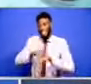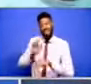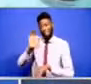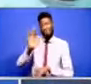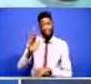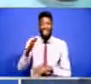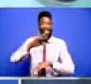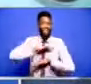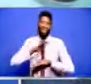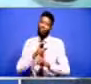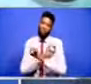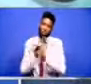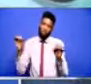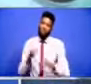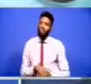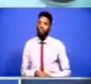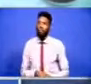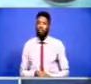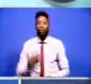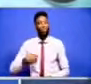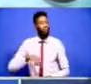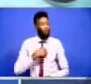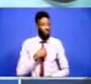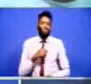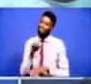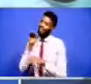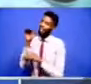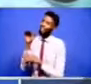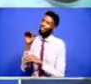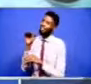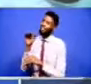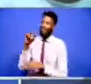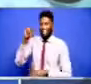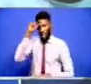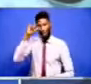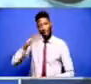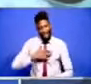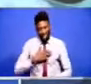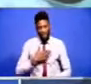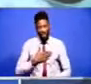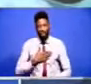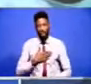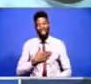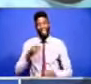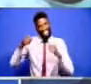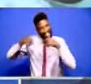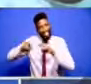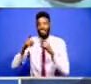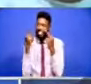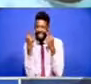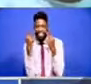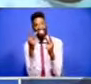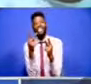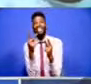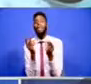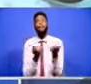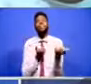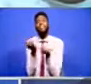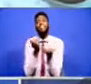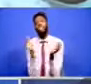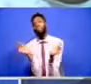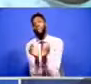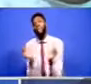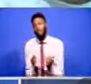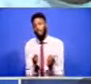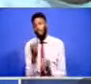unrealistic. We want to plead and make a plea to our government that we look into the small-scale businesses. Because you